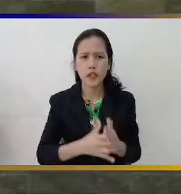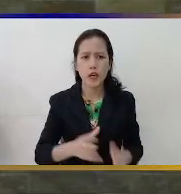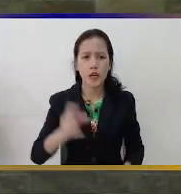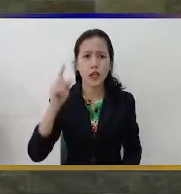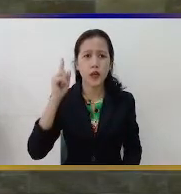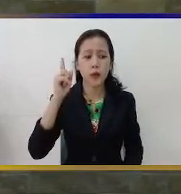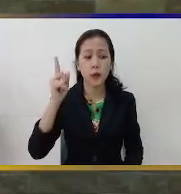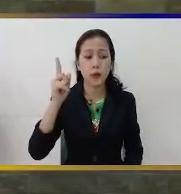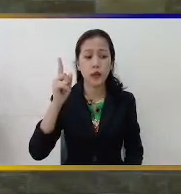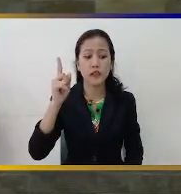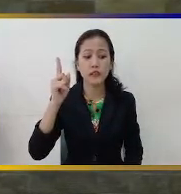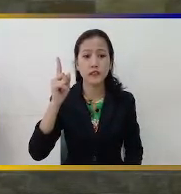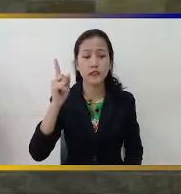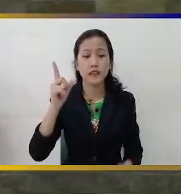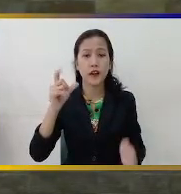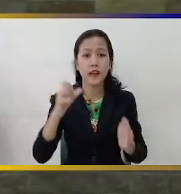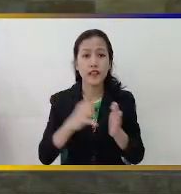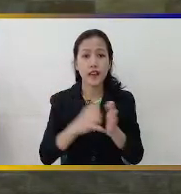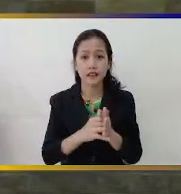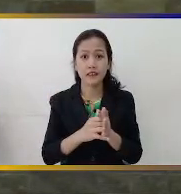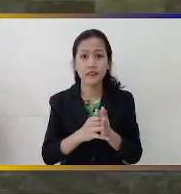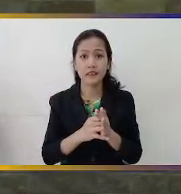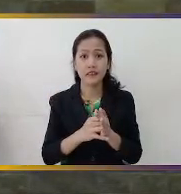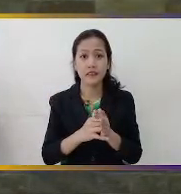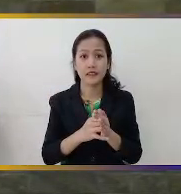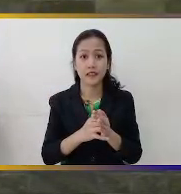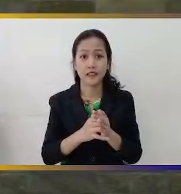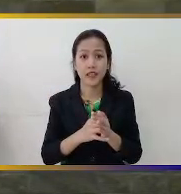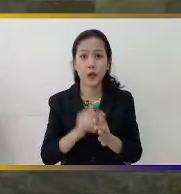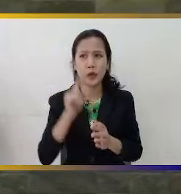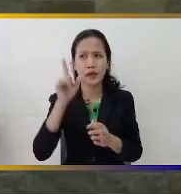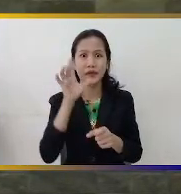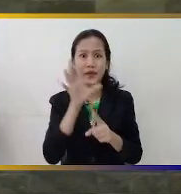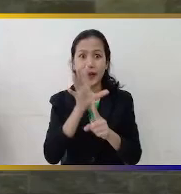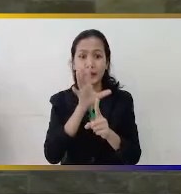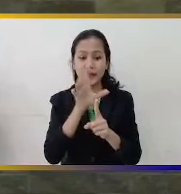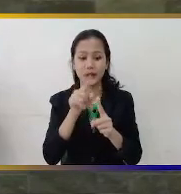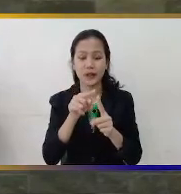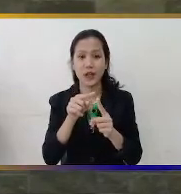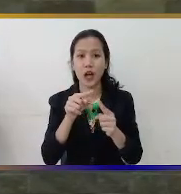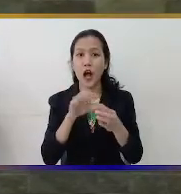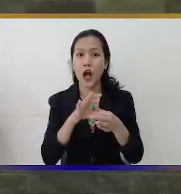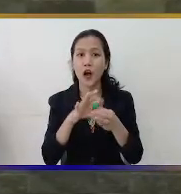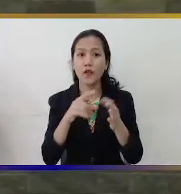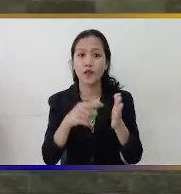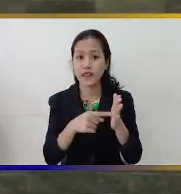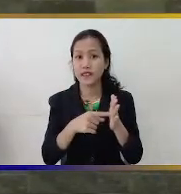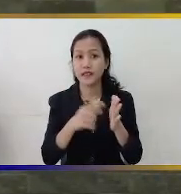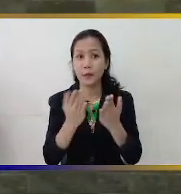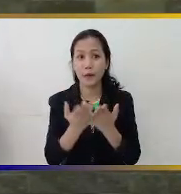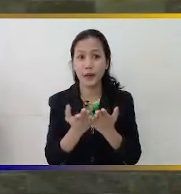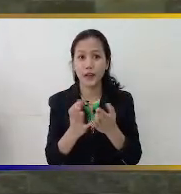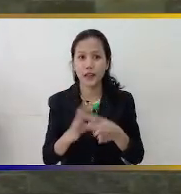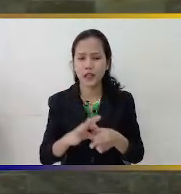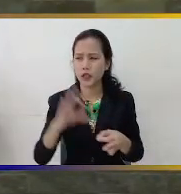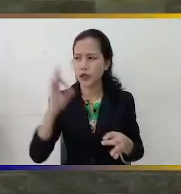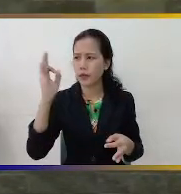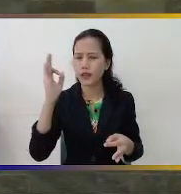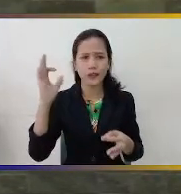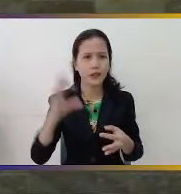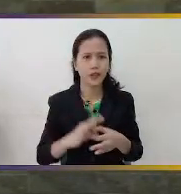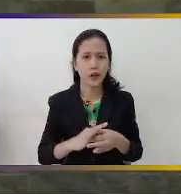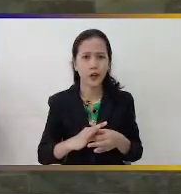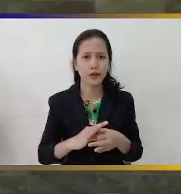inyo, isa po yan sa mga highlight ng book po na ito. Yung prophecy ni Prophet Micah patungkol